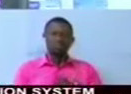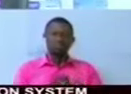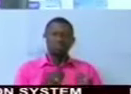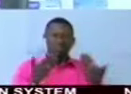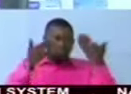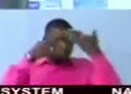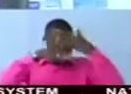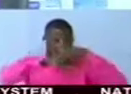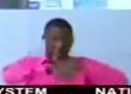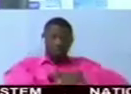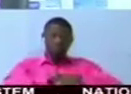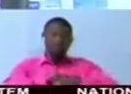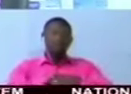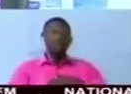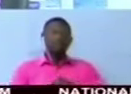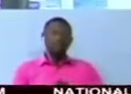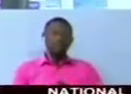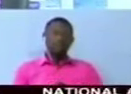2 a.m.